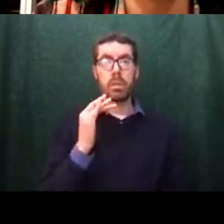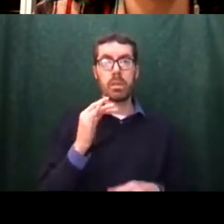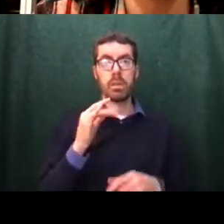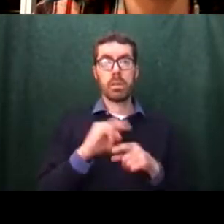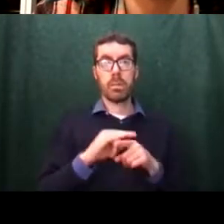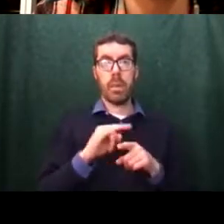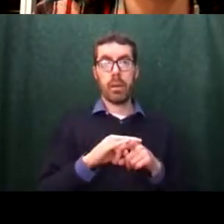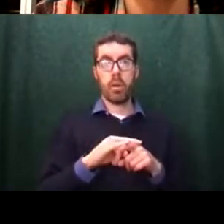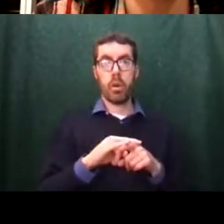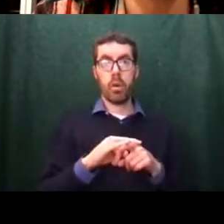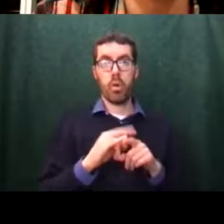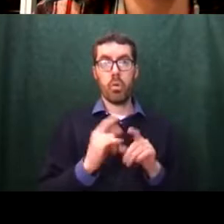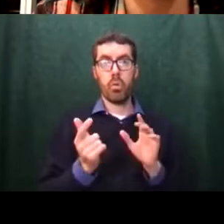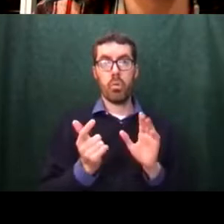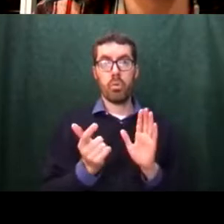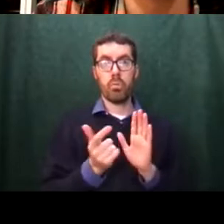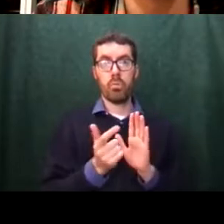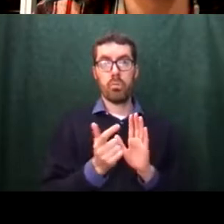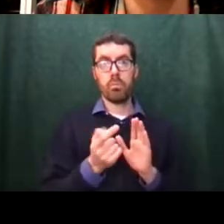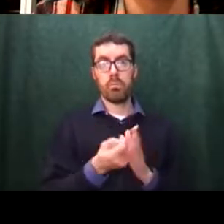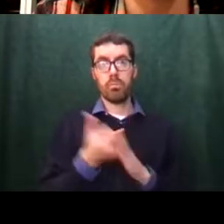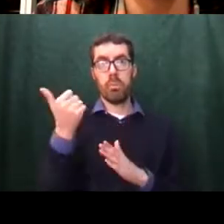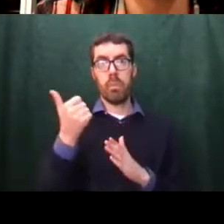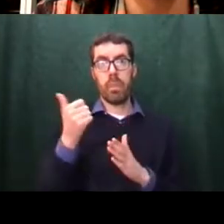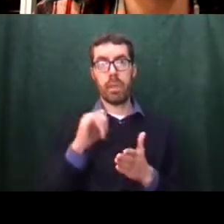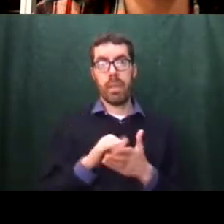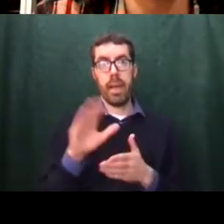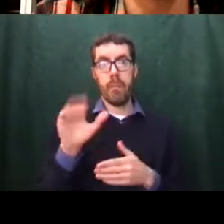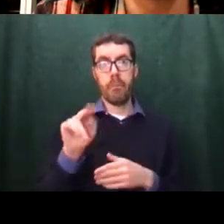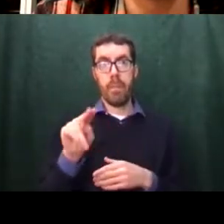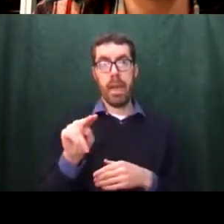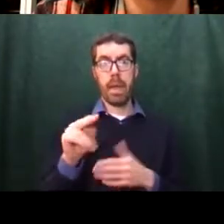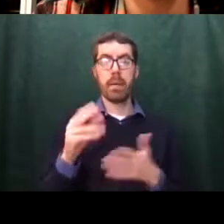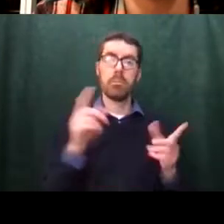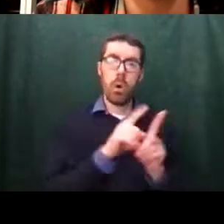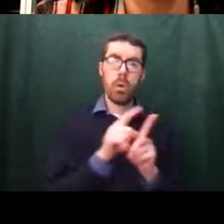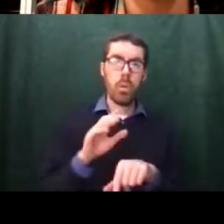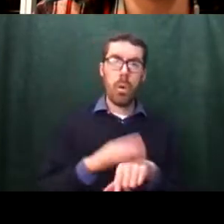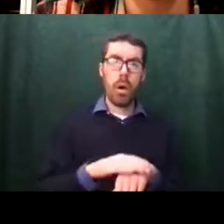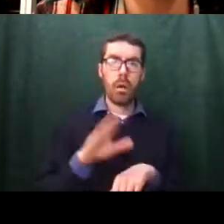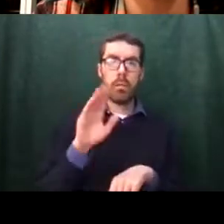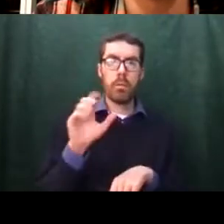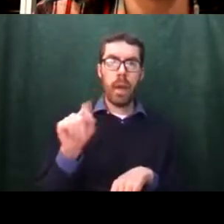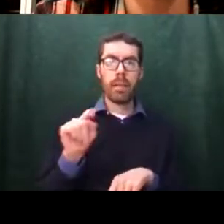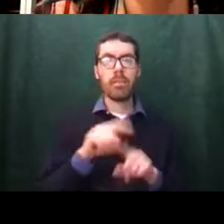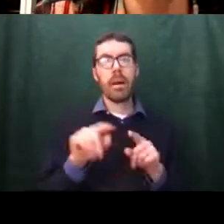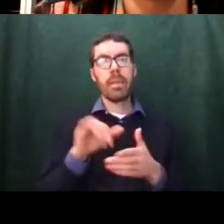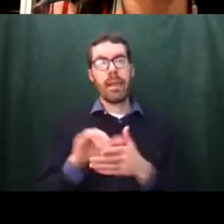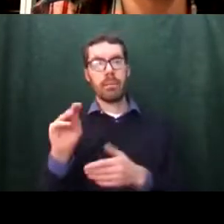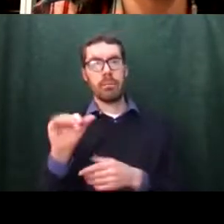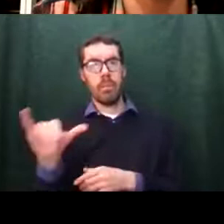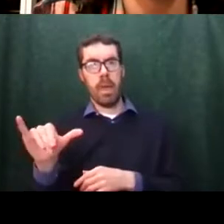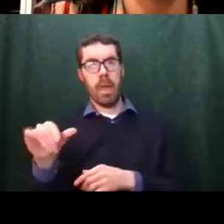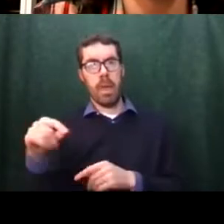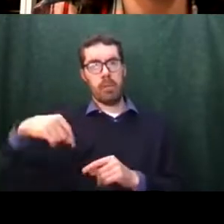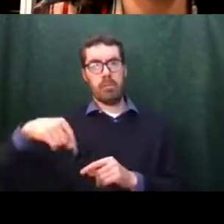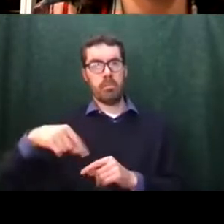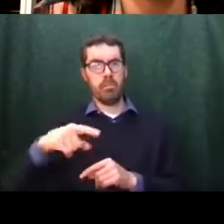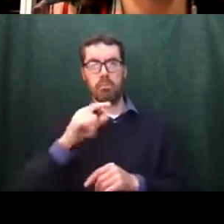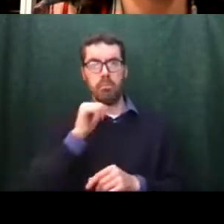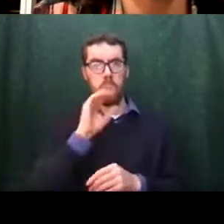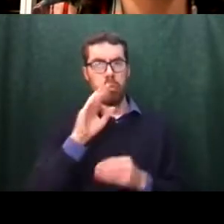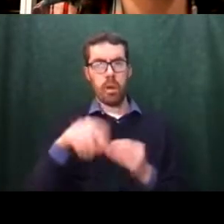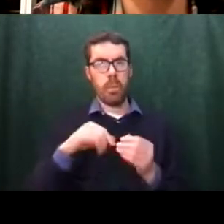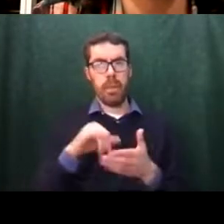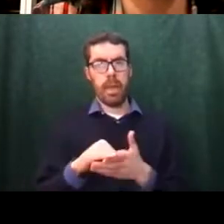ballot. So that's another piece that's going on right now, but that's for the May primary. And you're not talking obviously about that